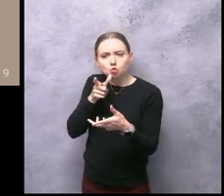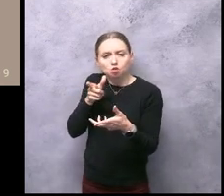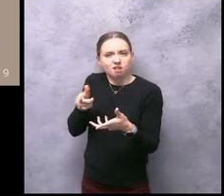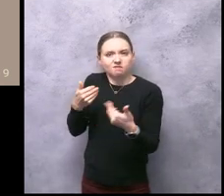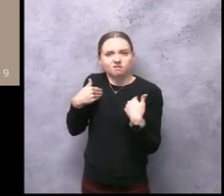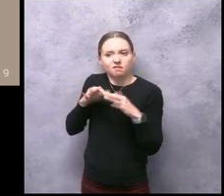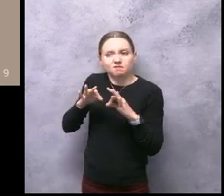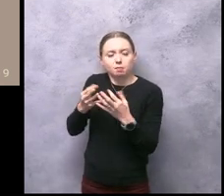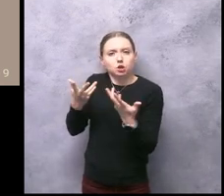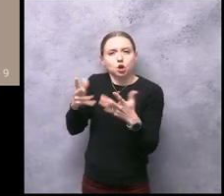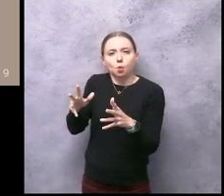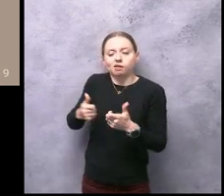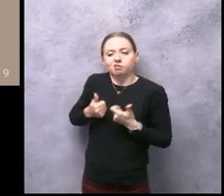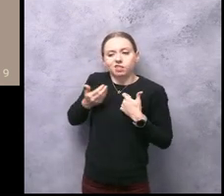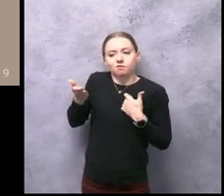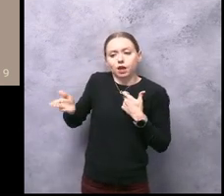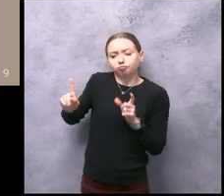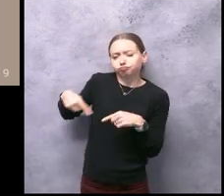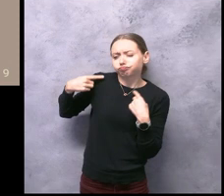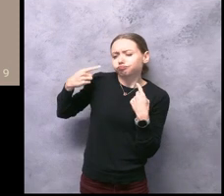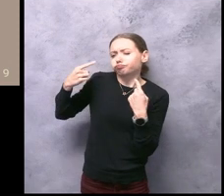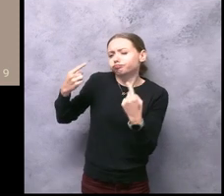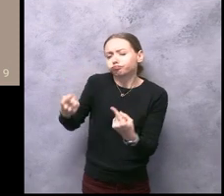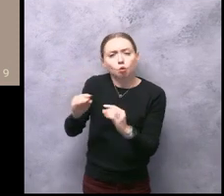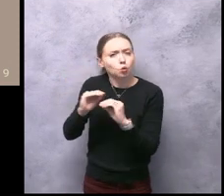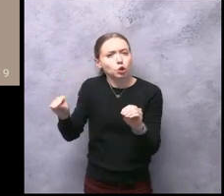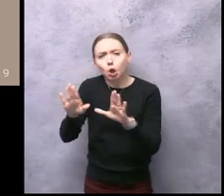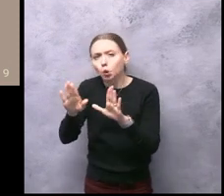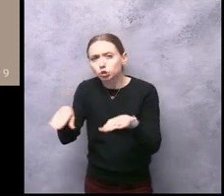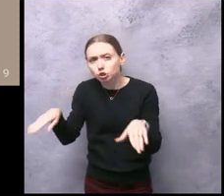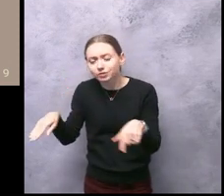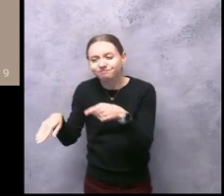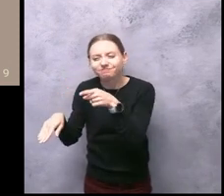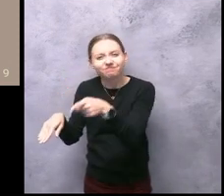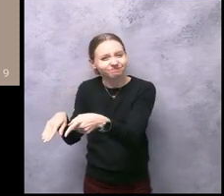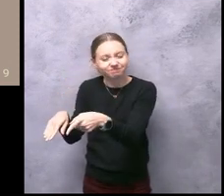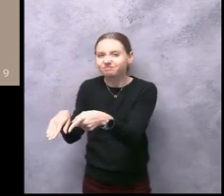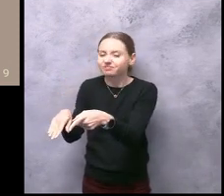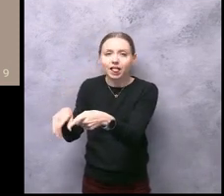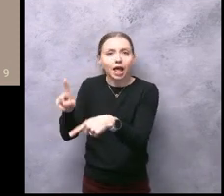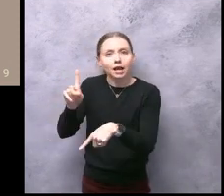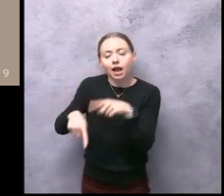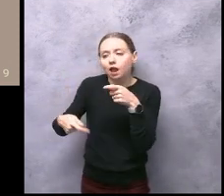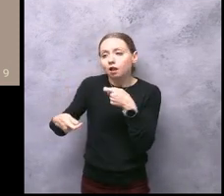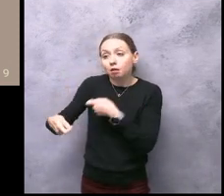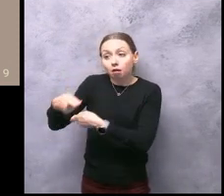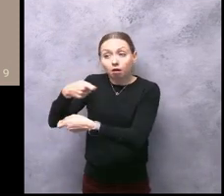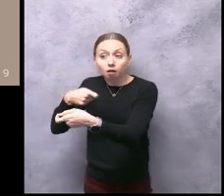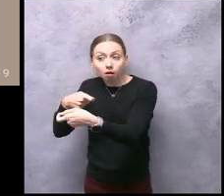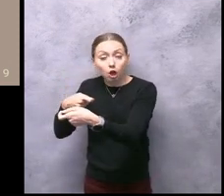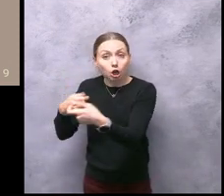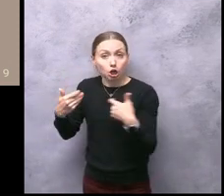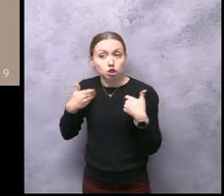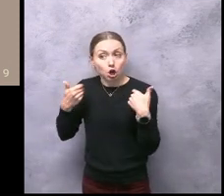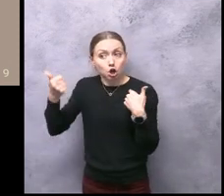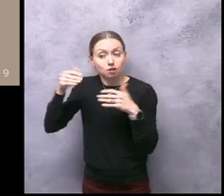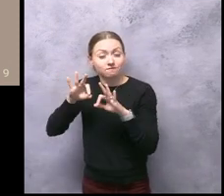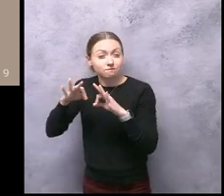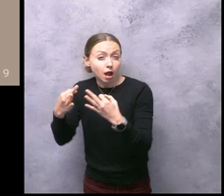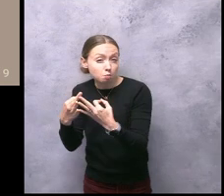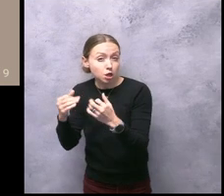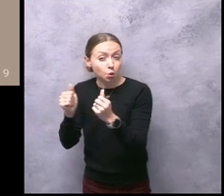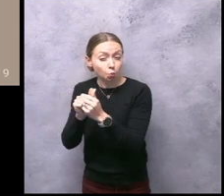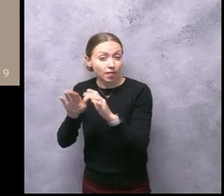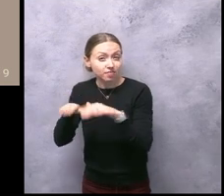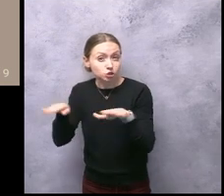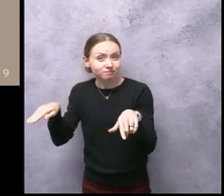mortgages, those homes don't have the opportunity to regenerate or turn over with a younger family to be occupied by a family with